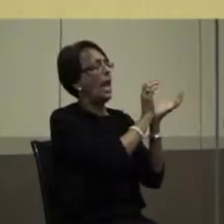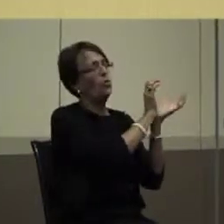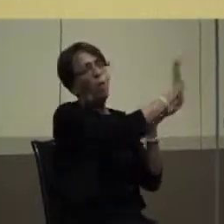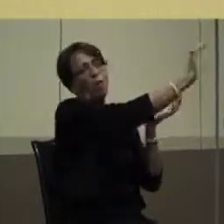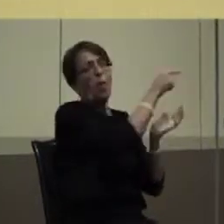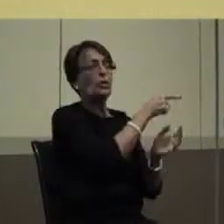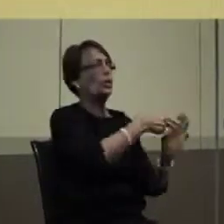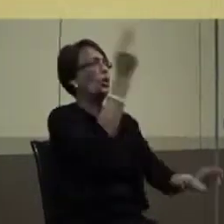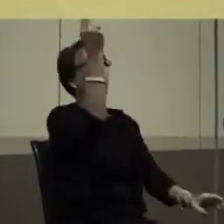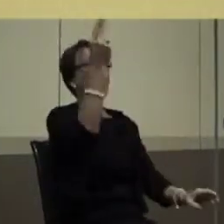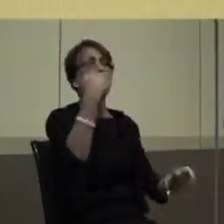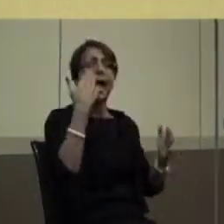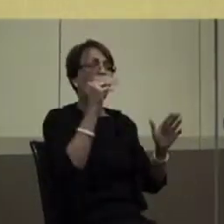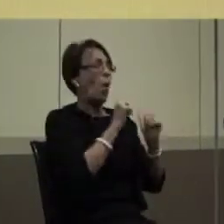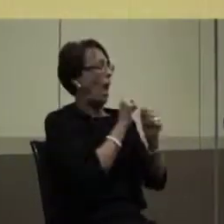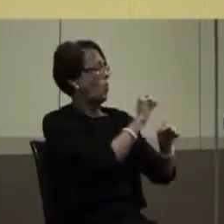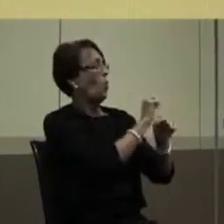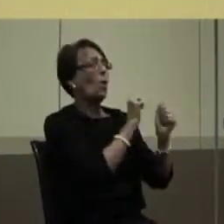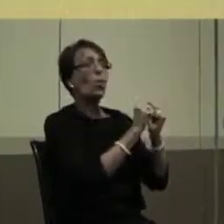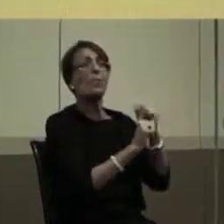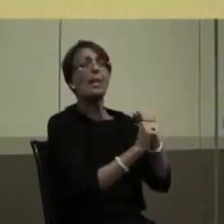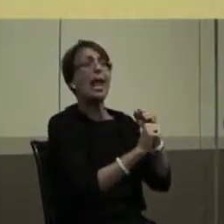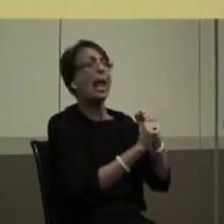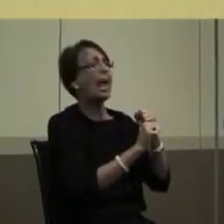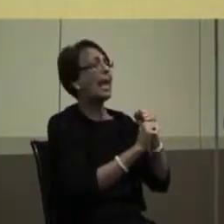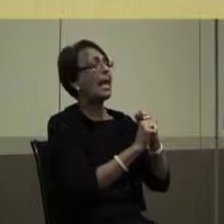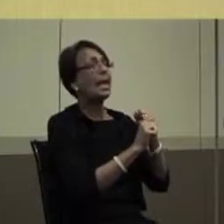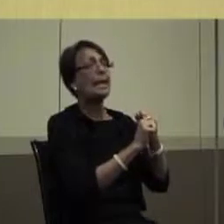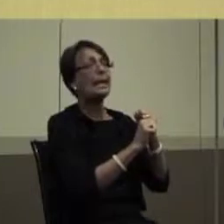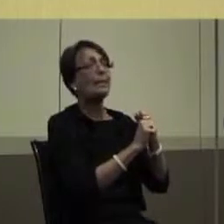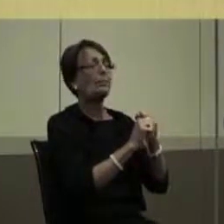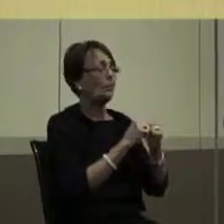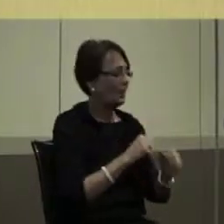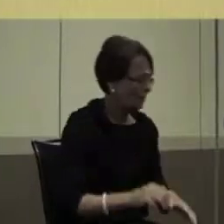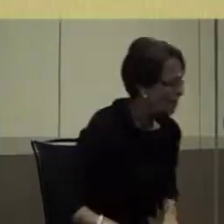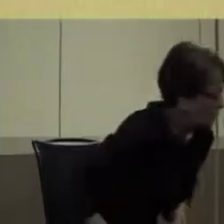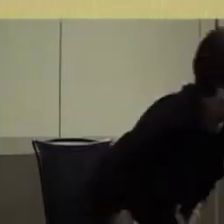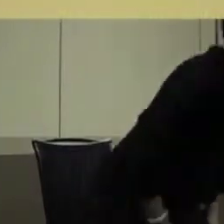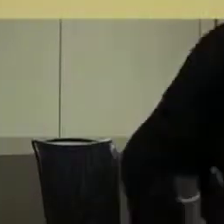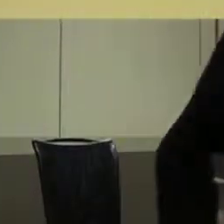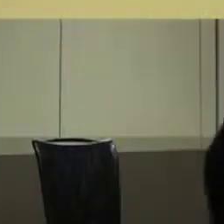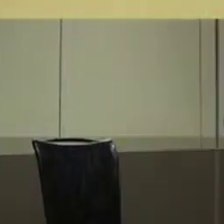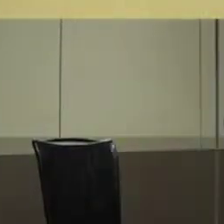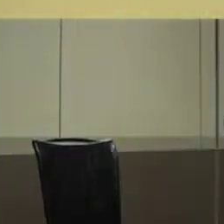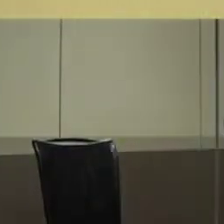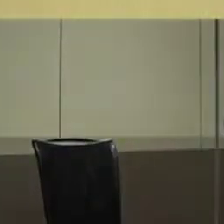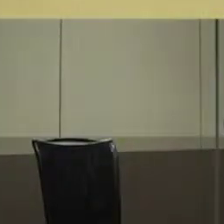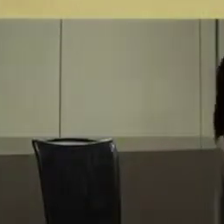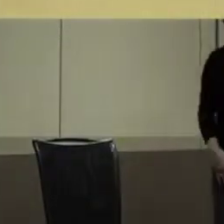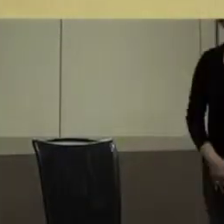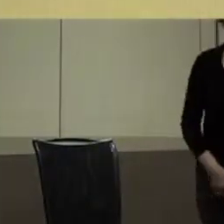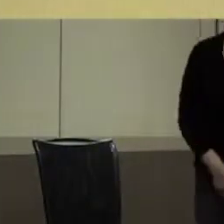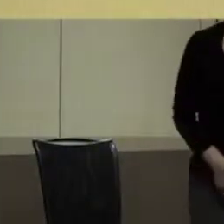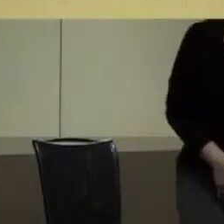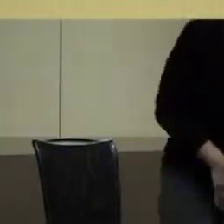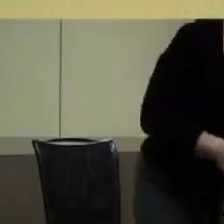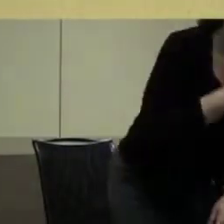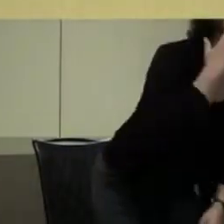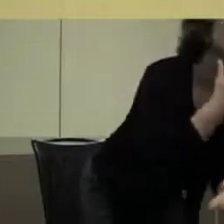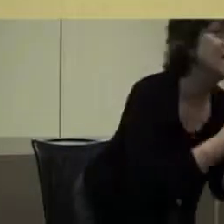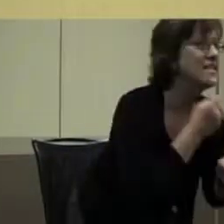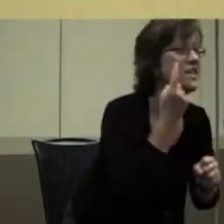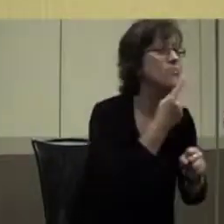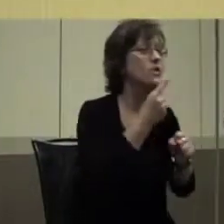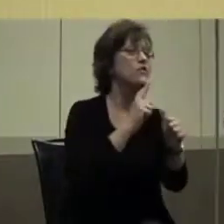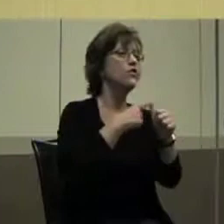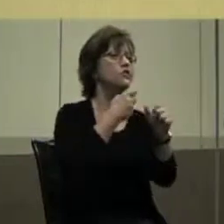know how to work with an aide. When you get someone who just graduated from college at 21 and they're in your room and you go, who are you? And they